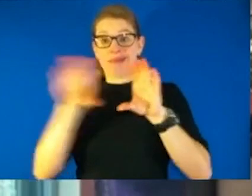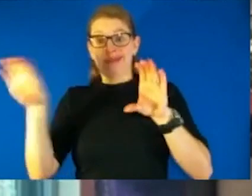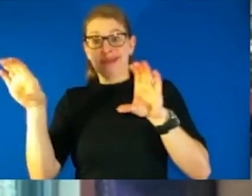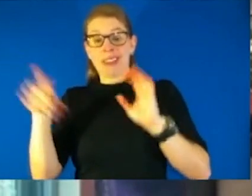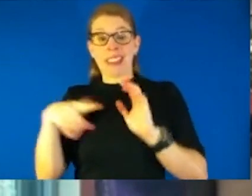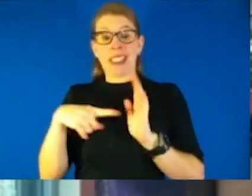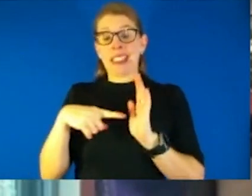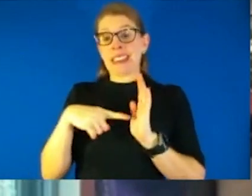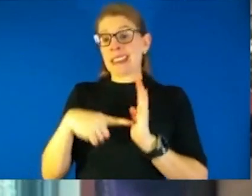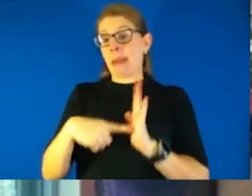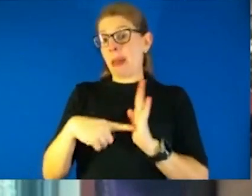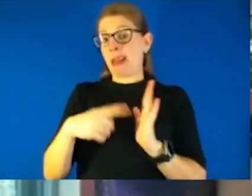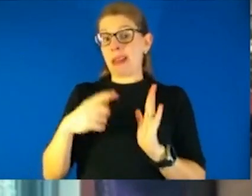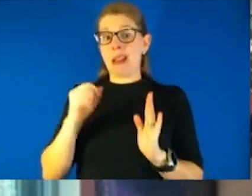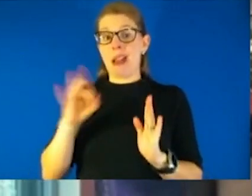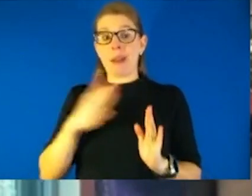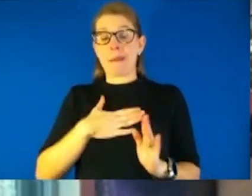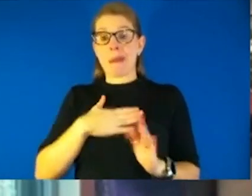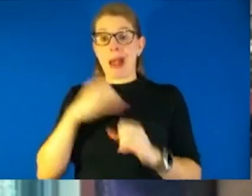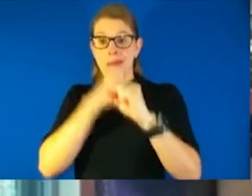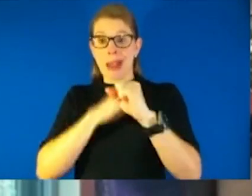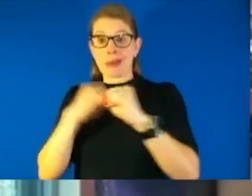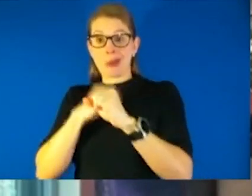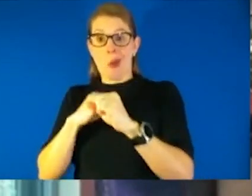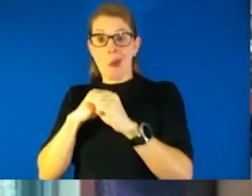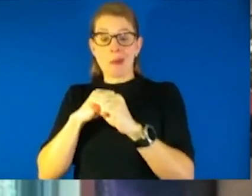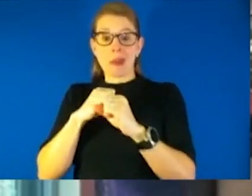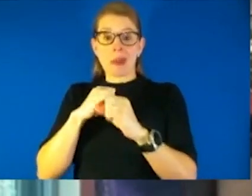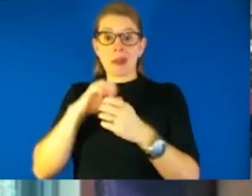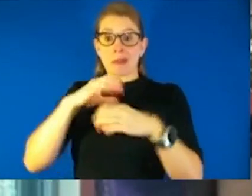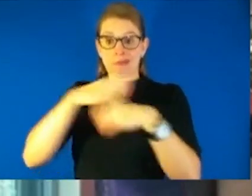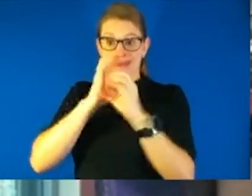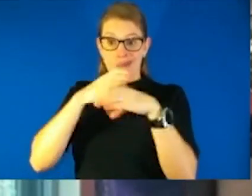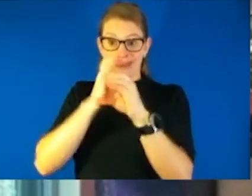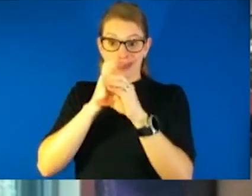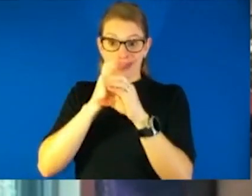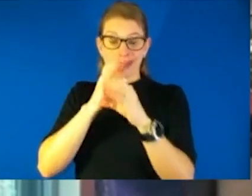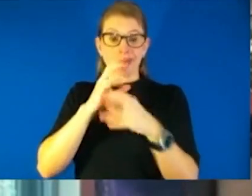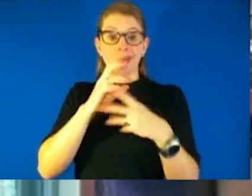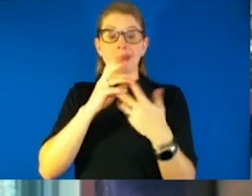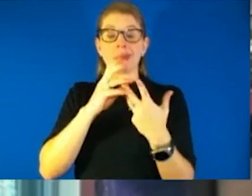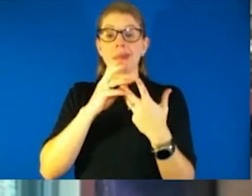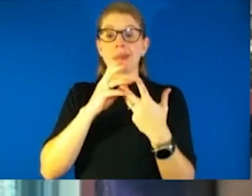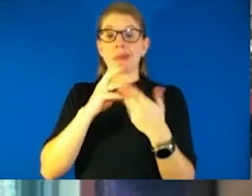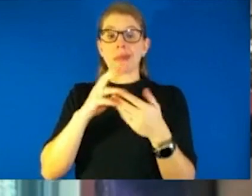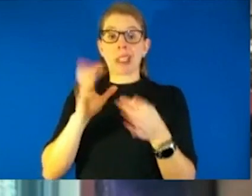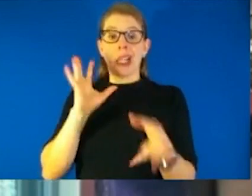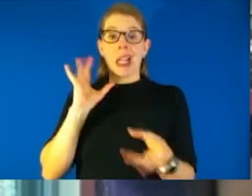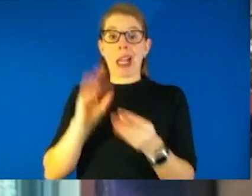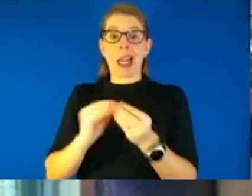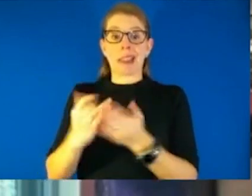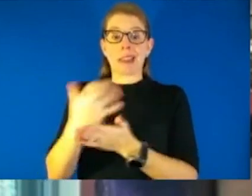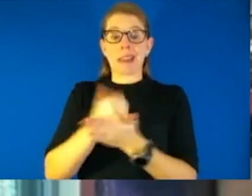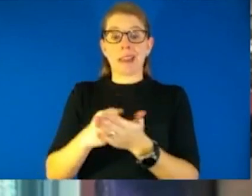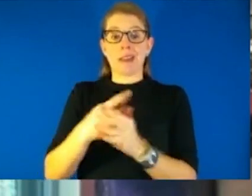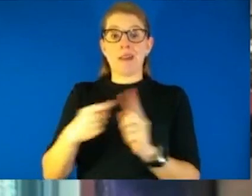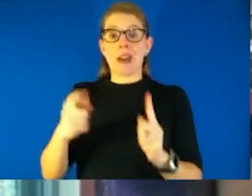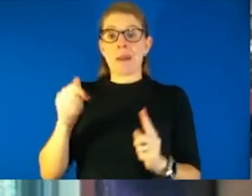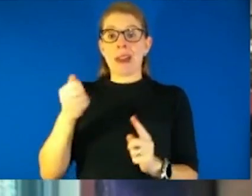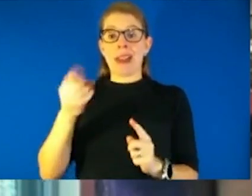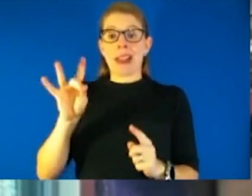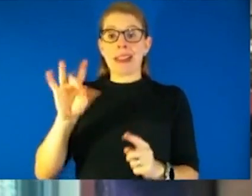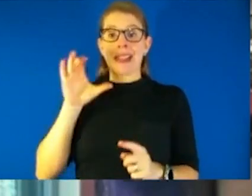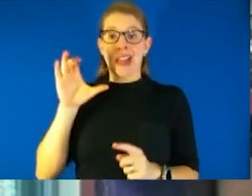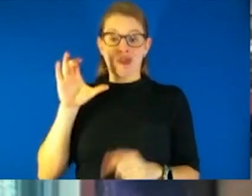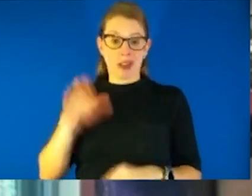my microscope collection going back to the 1800s. There's some beautiful instruments in the background which